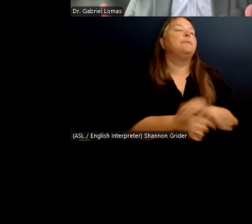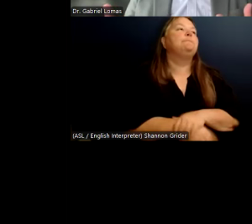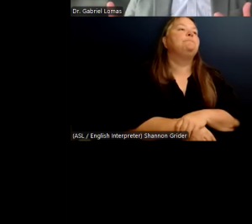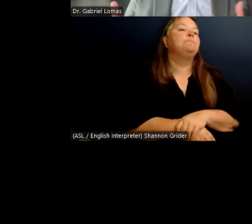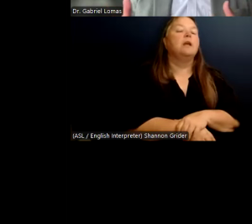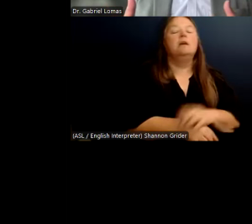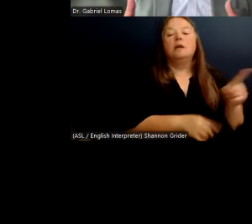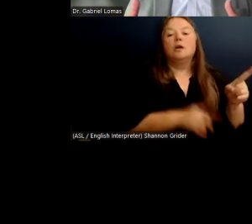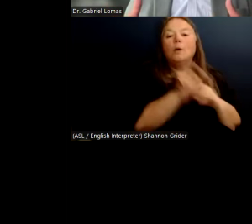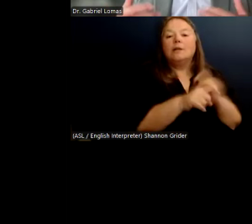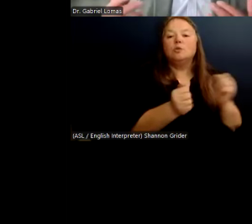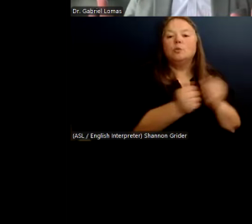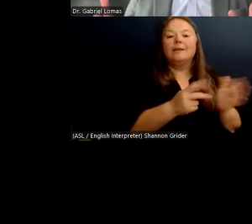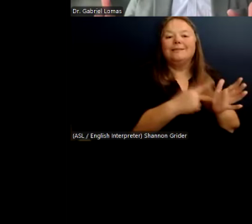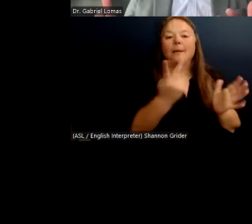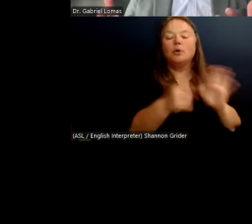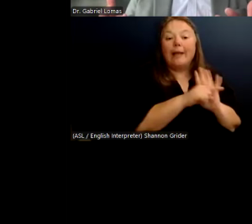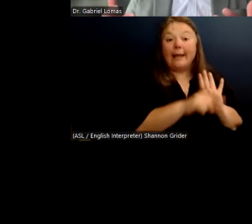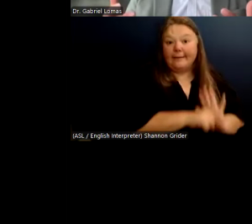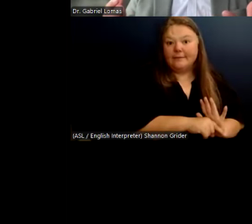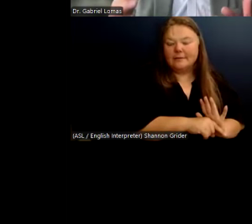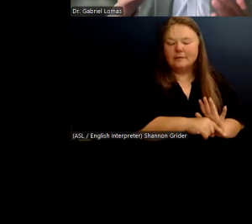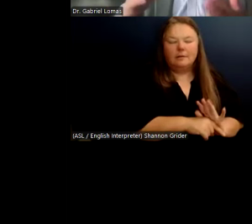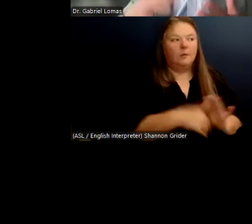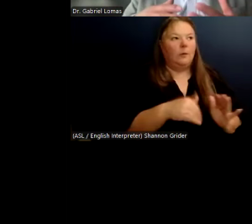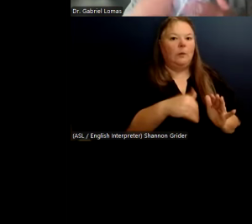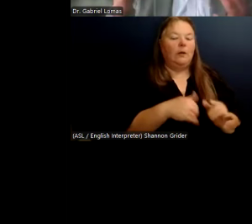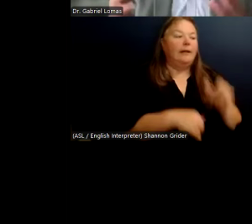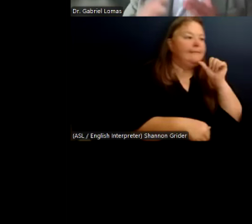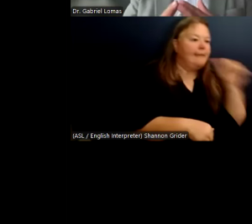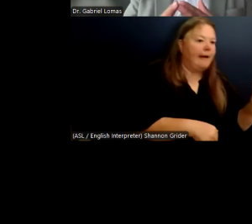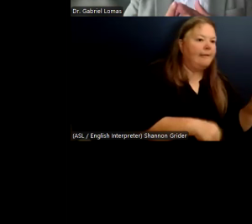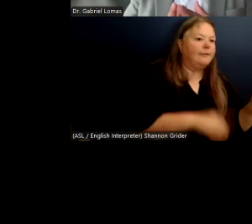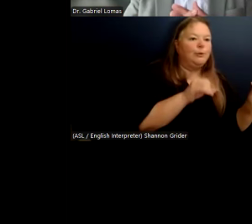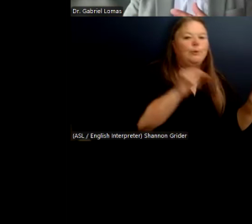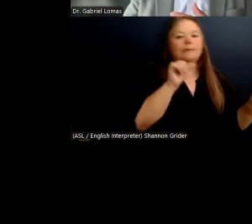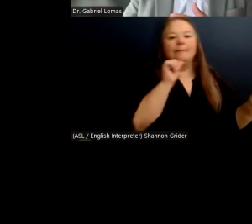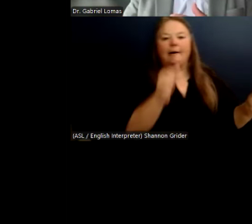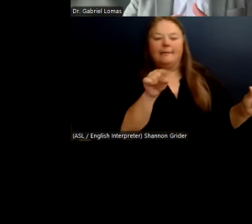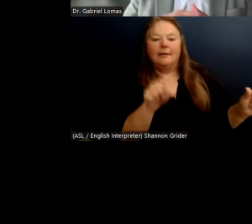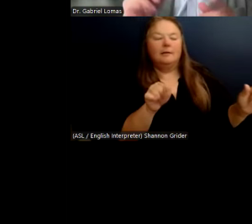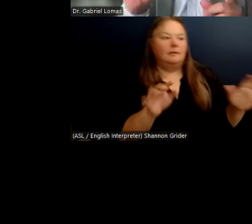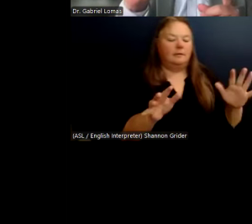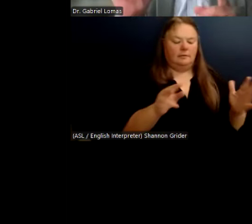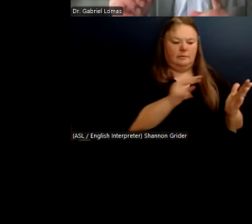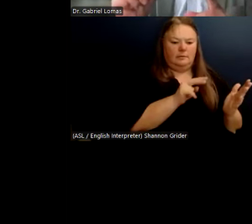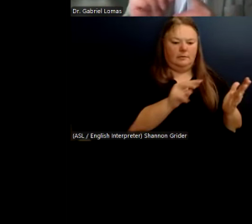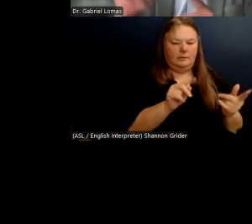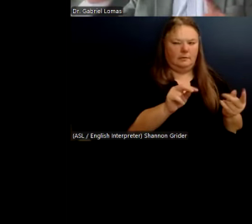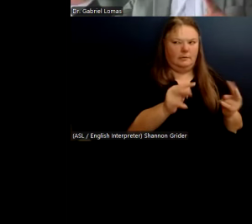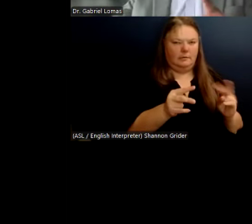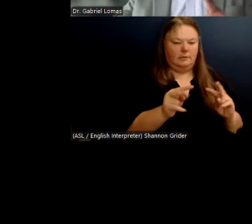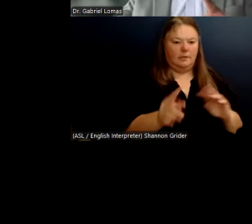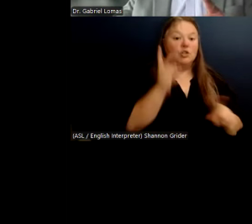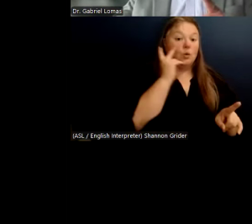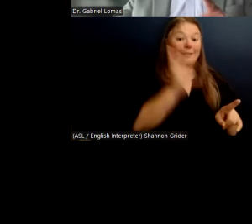double negatives in other complicated language, where that the person reading them is going to get confused, and they see maybe a negative word and